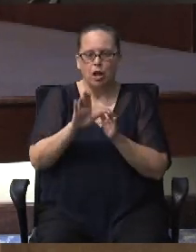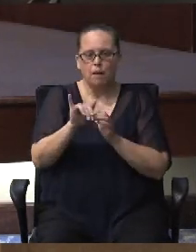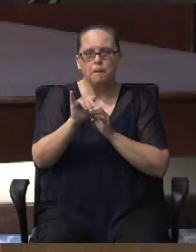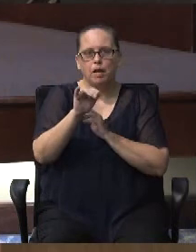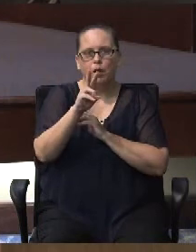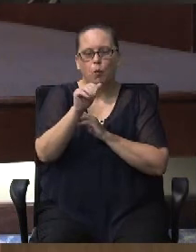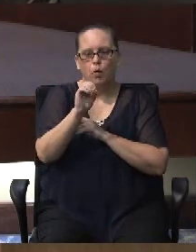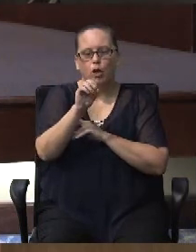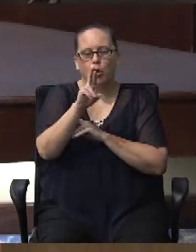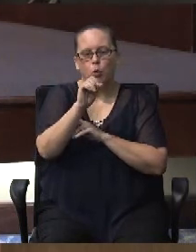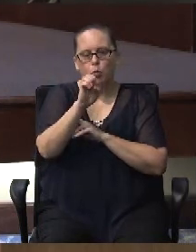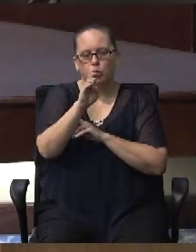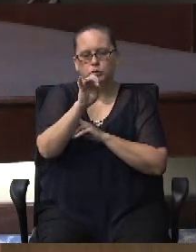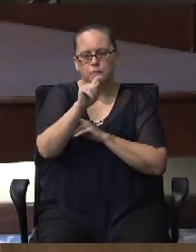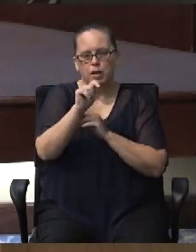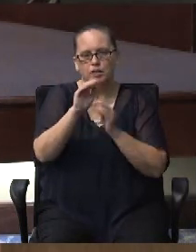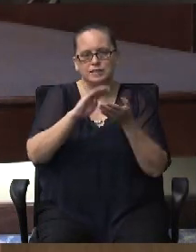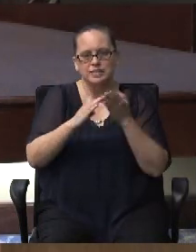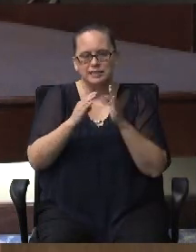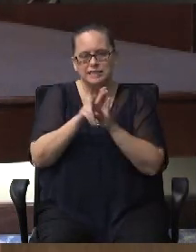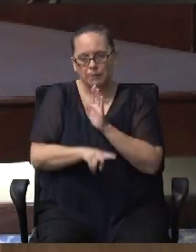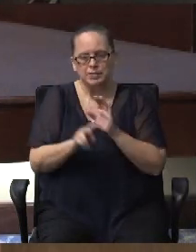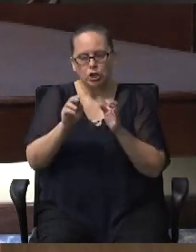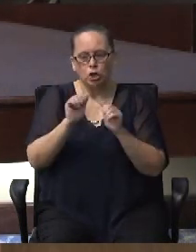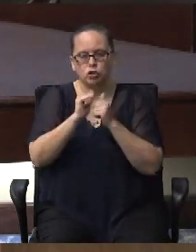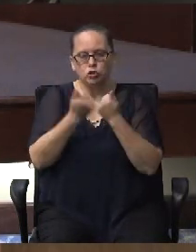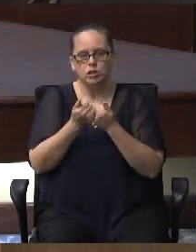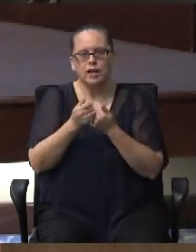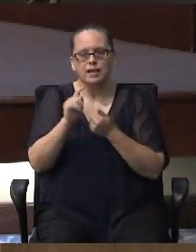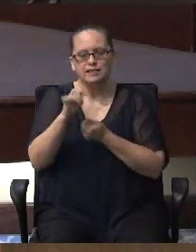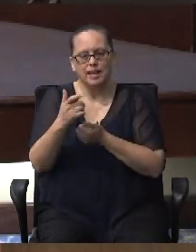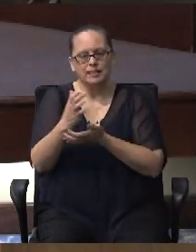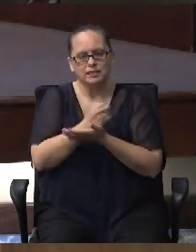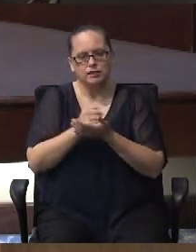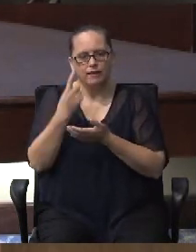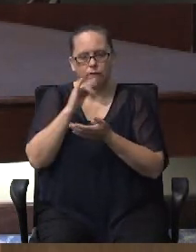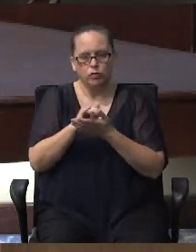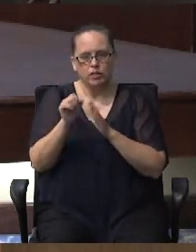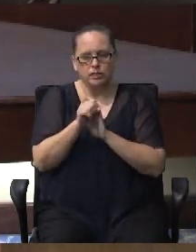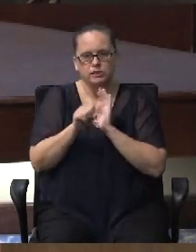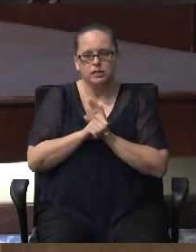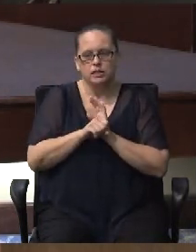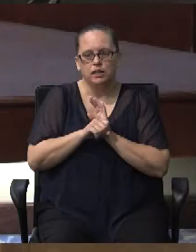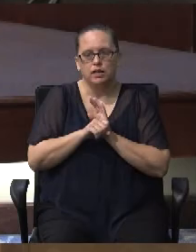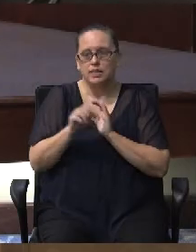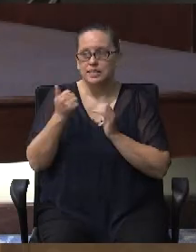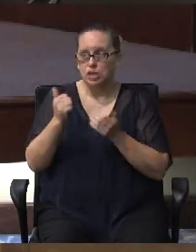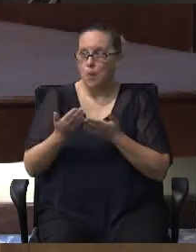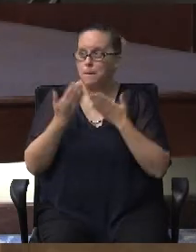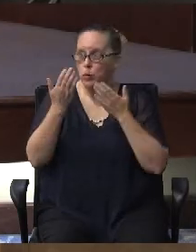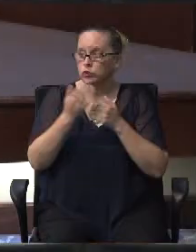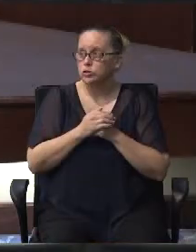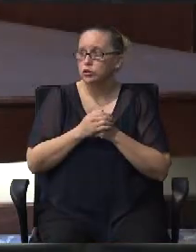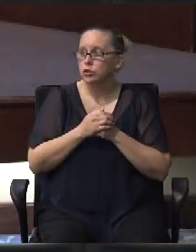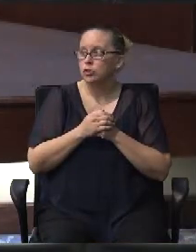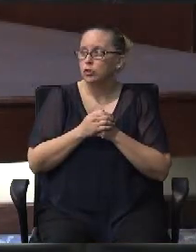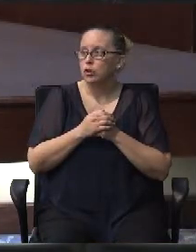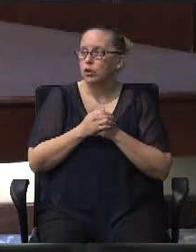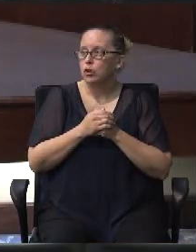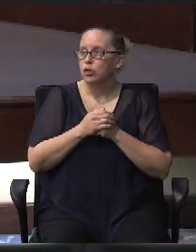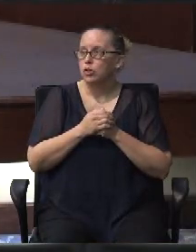Rosemount Cemetery Association, and fees and taxes collected for the state. Is there a motion? So